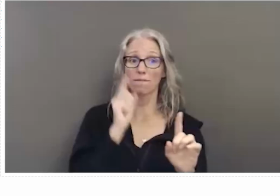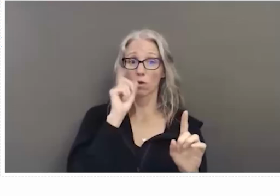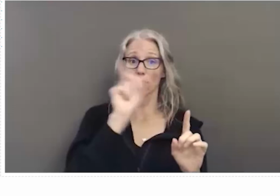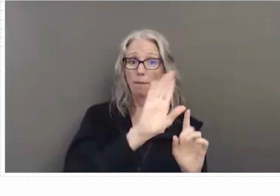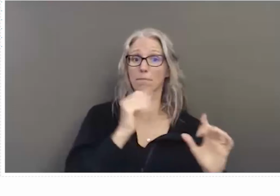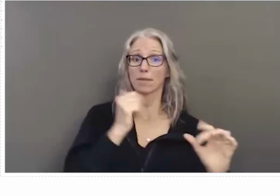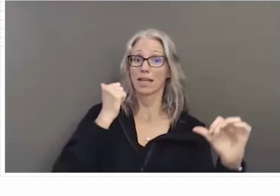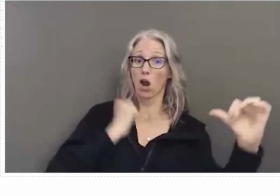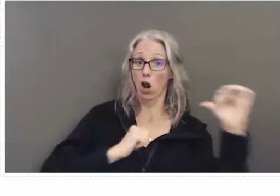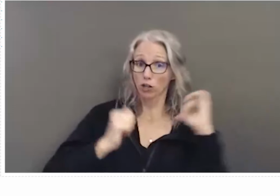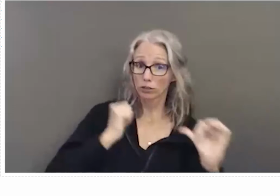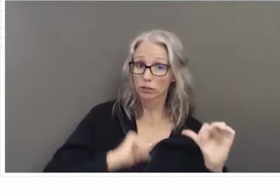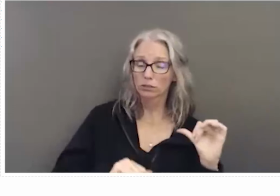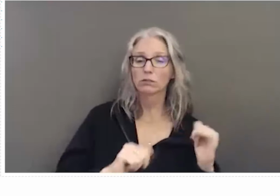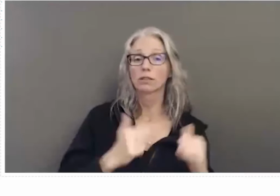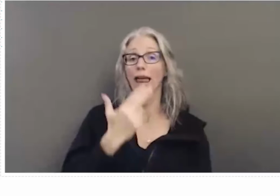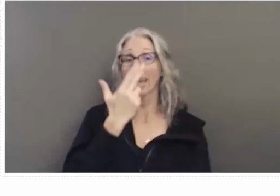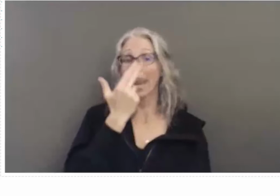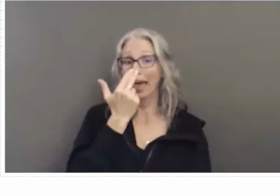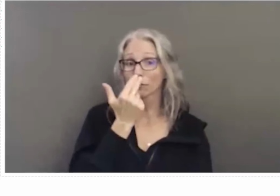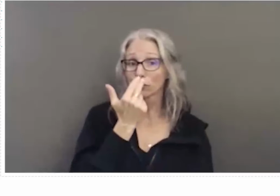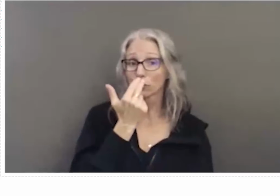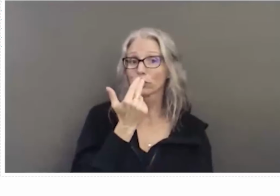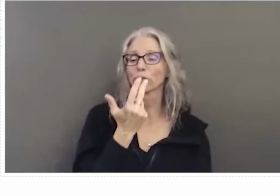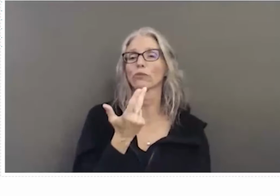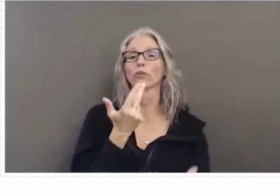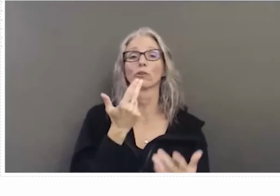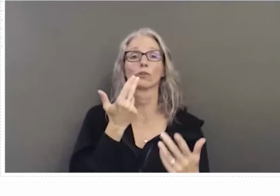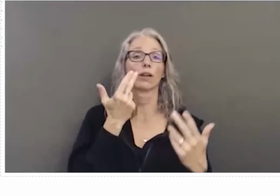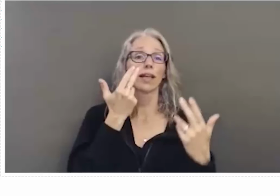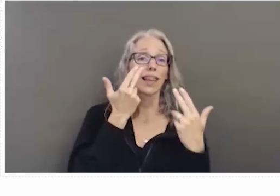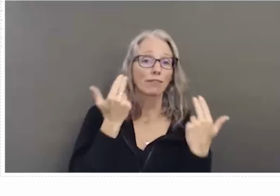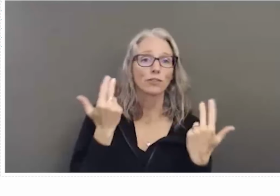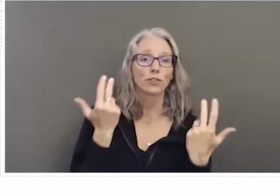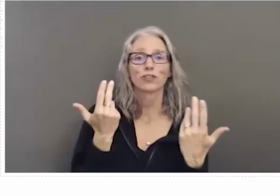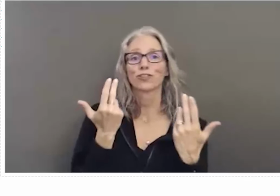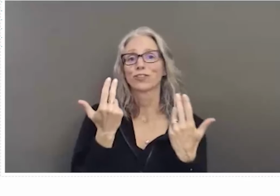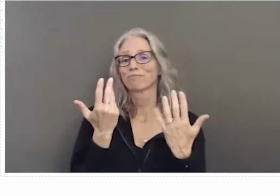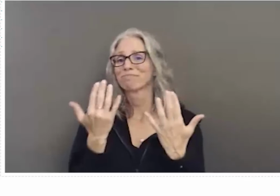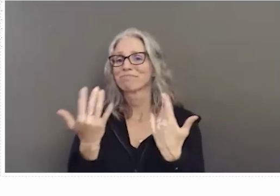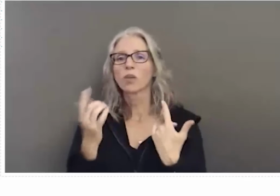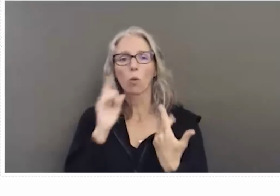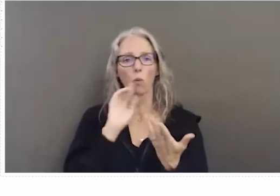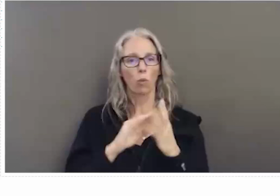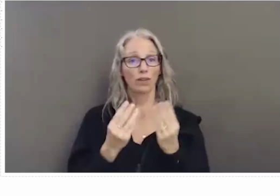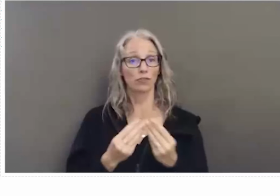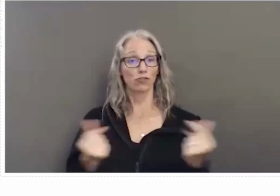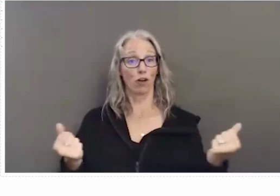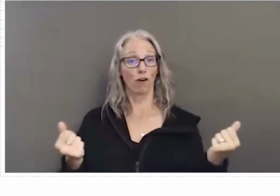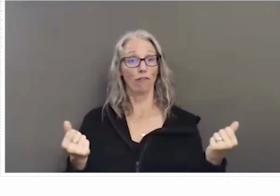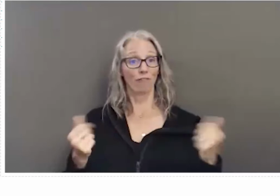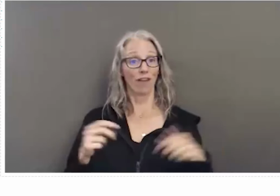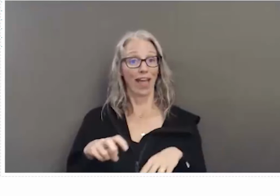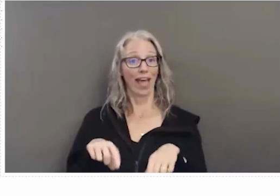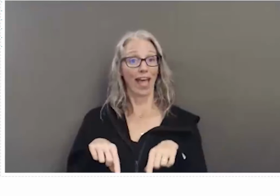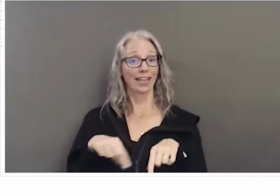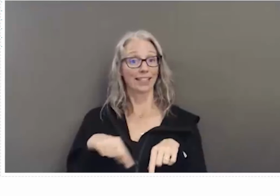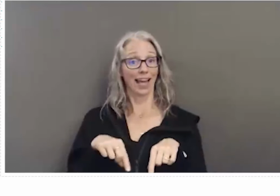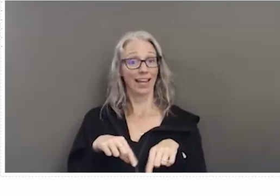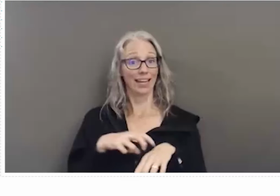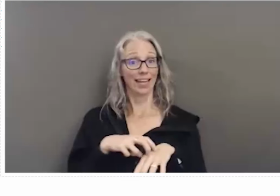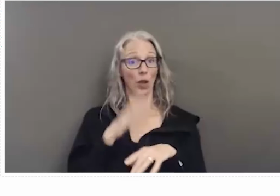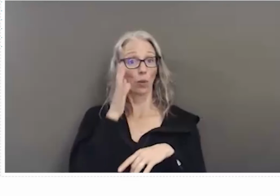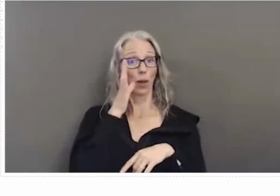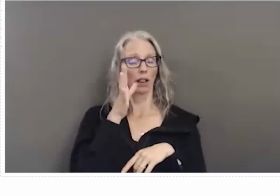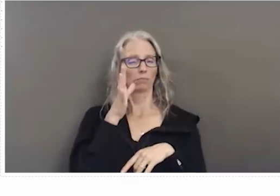to arts, if you're exposed to laughter, if you're exposed to, you know, this will help you solve, you know, some anxiety issues. And so